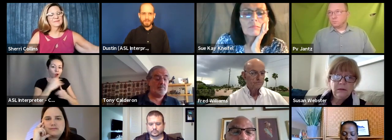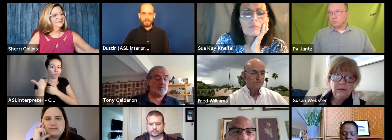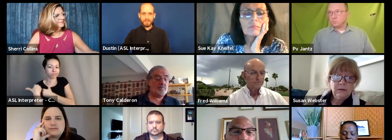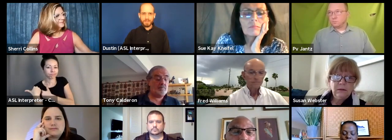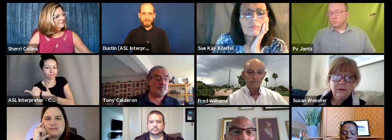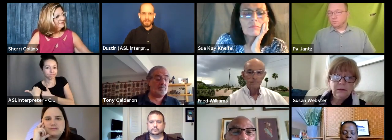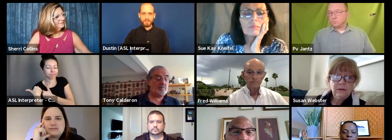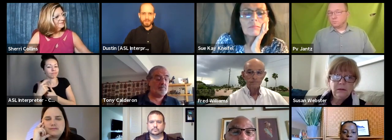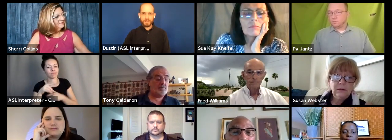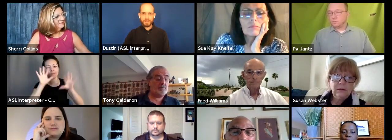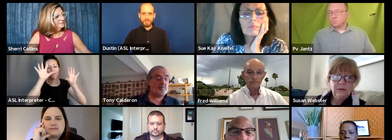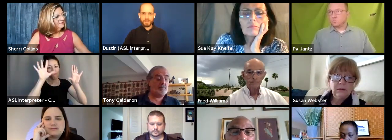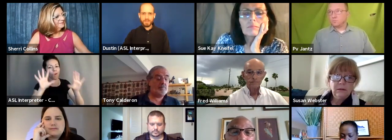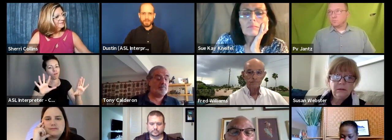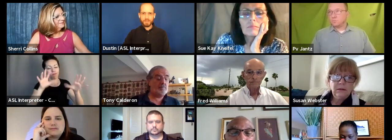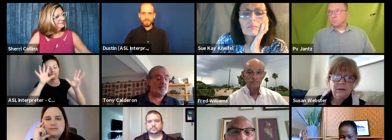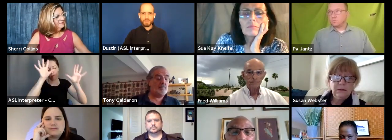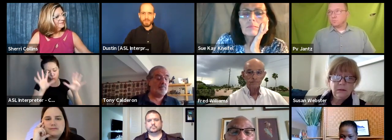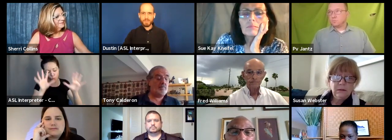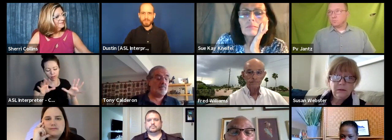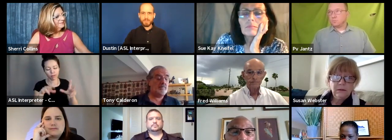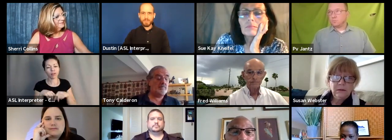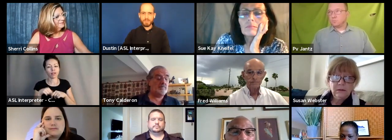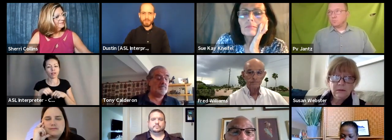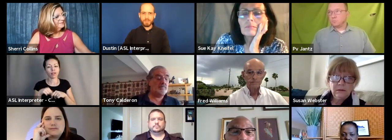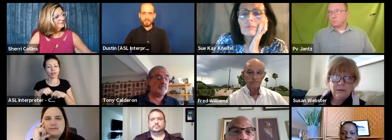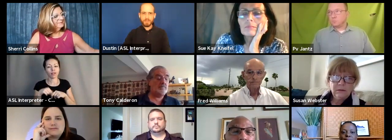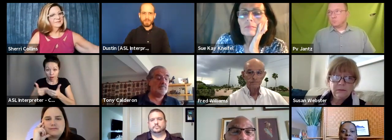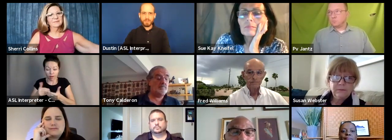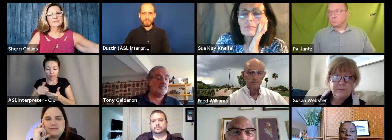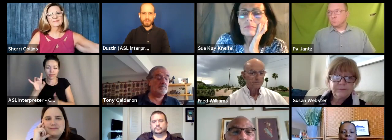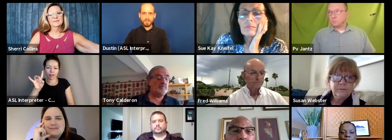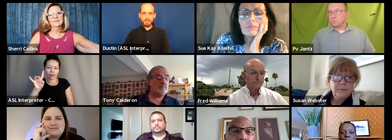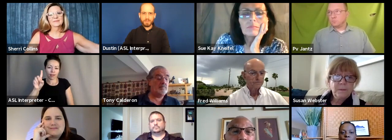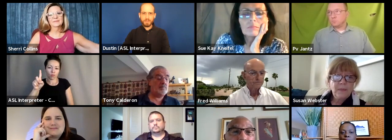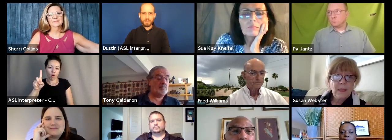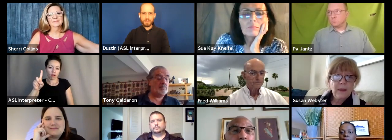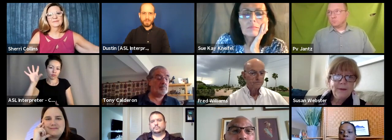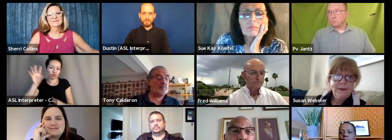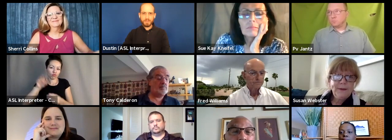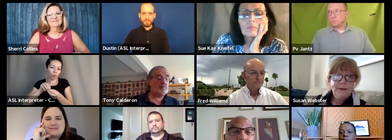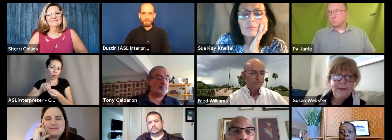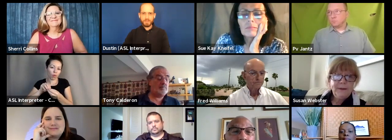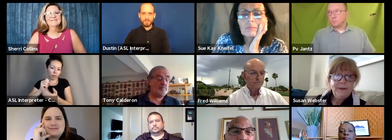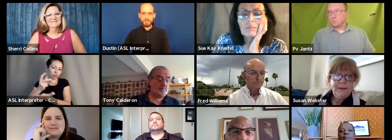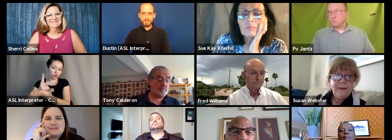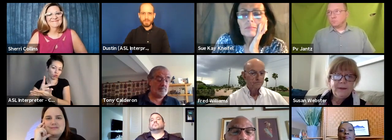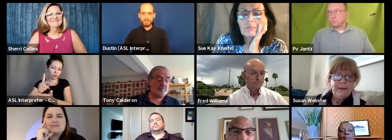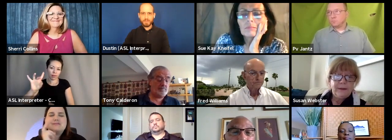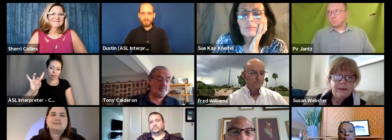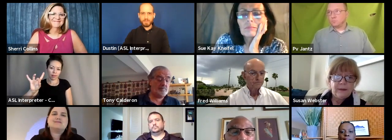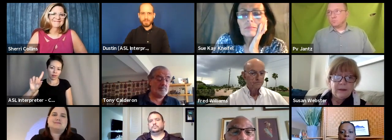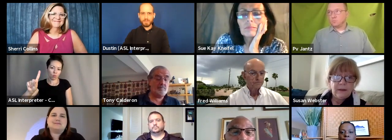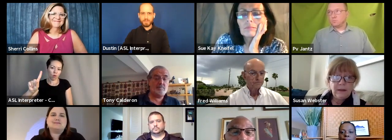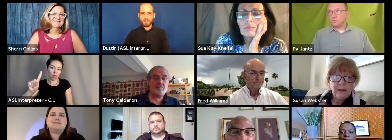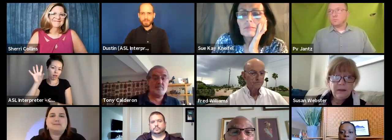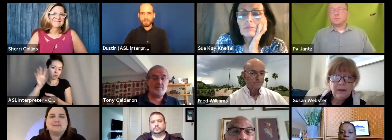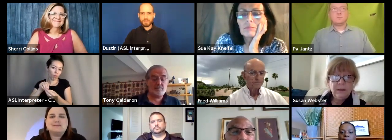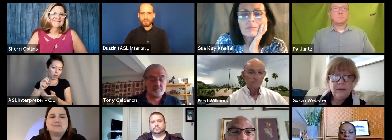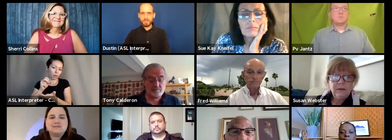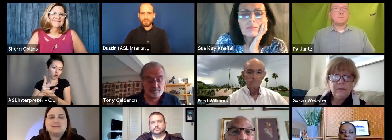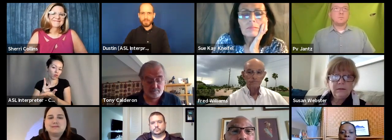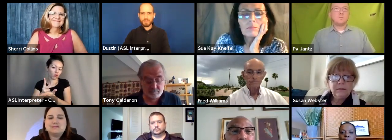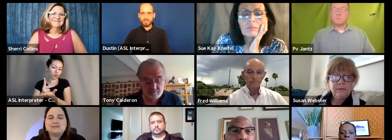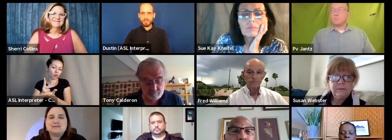a fantastic job. So we processed 81 applications, as I said, and approved 81 applications. So I would just like to